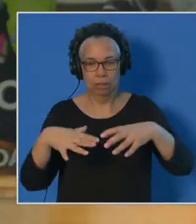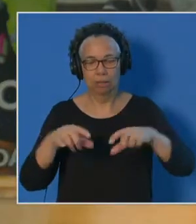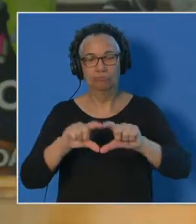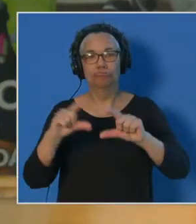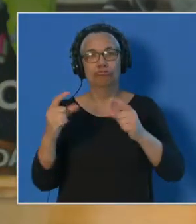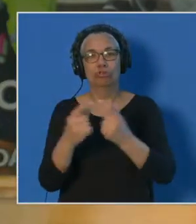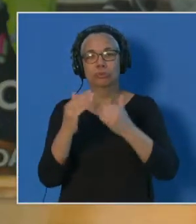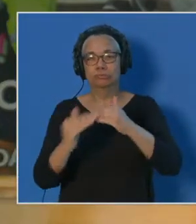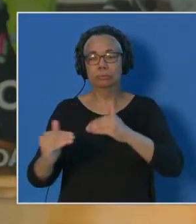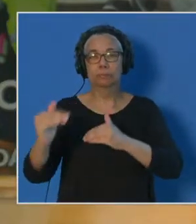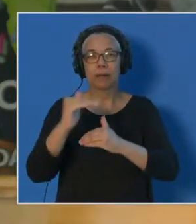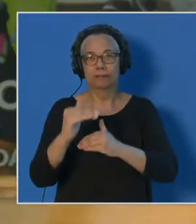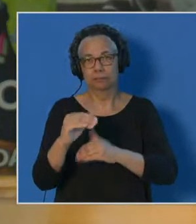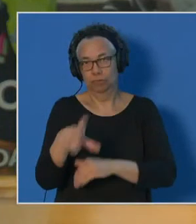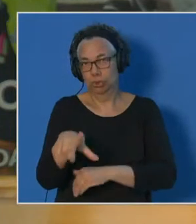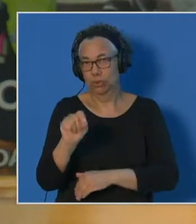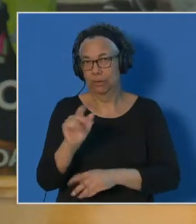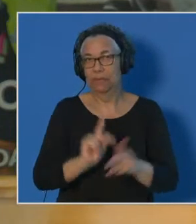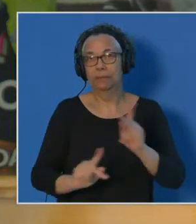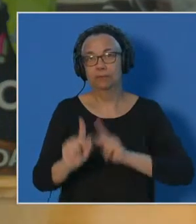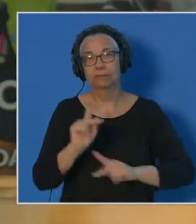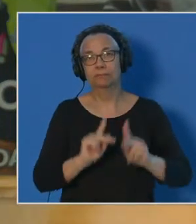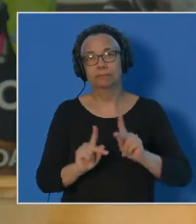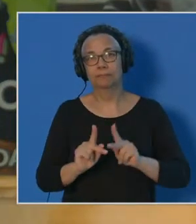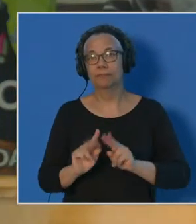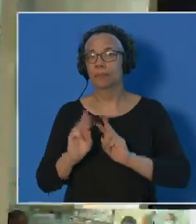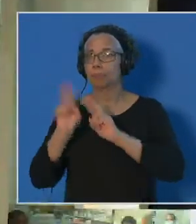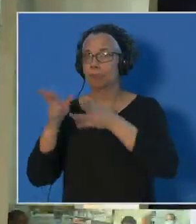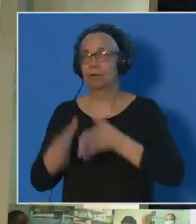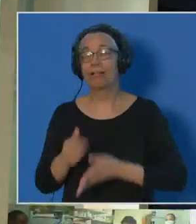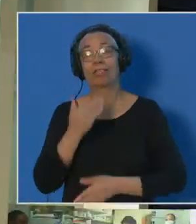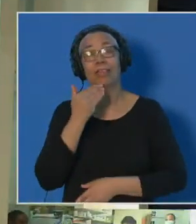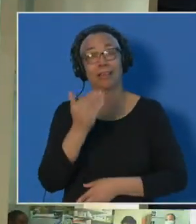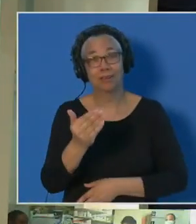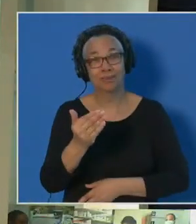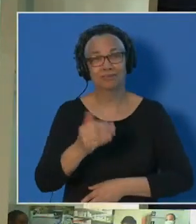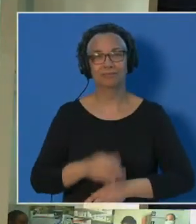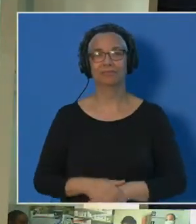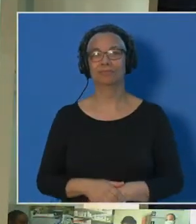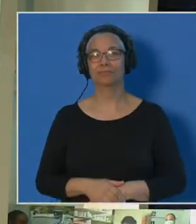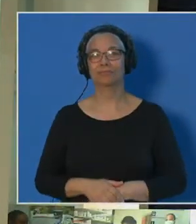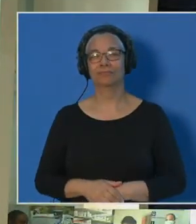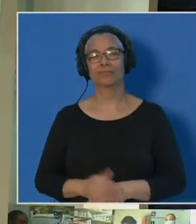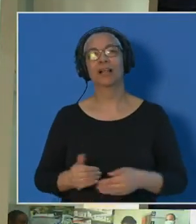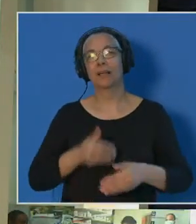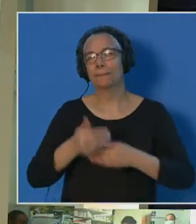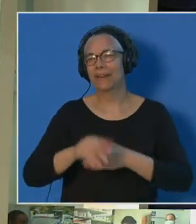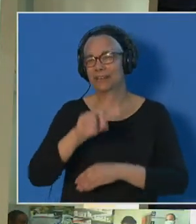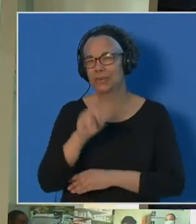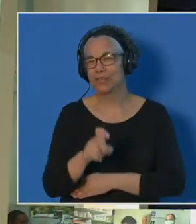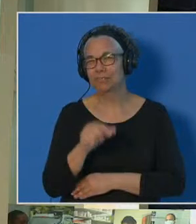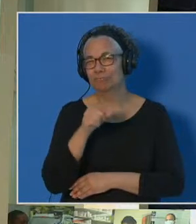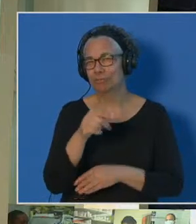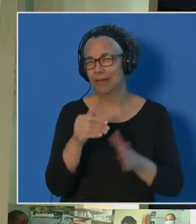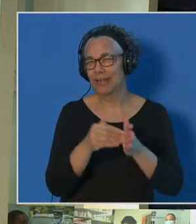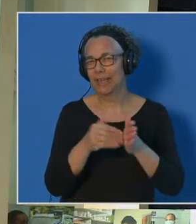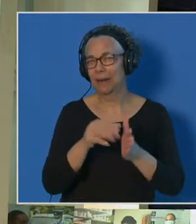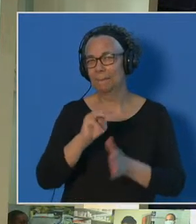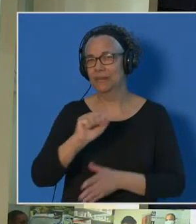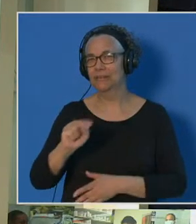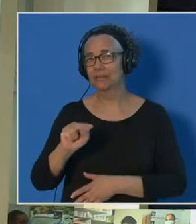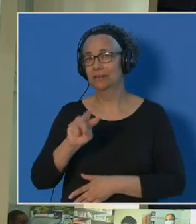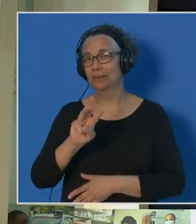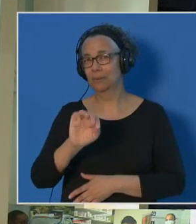20 people. Thank you. Mm-hmm. And my next question will go to you again, Minister Wilson. A